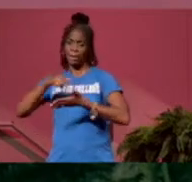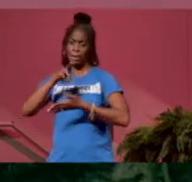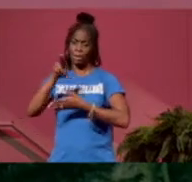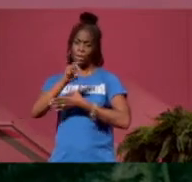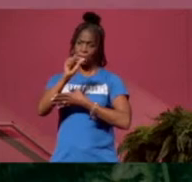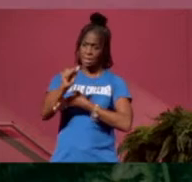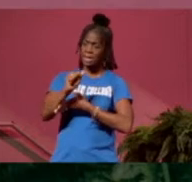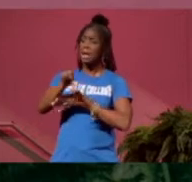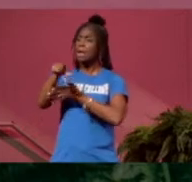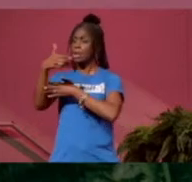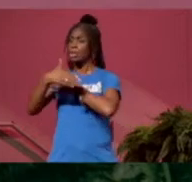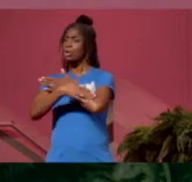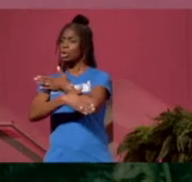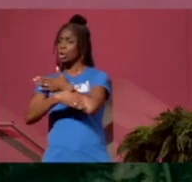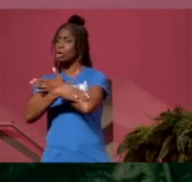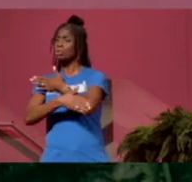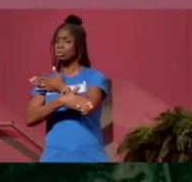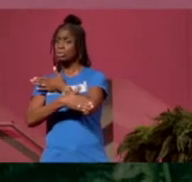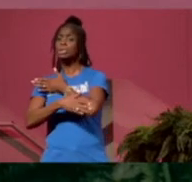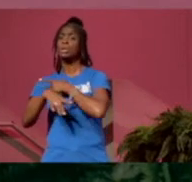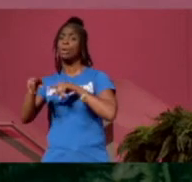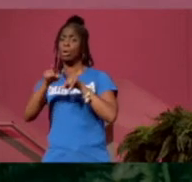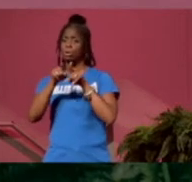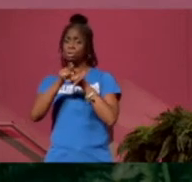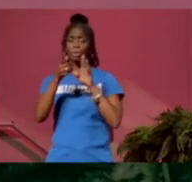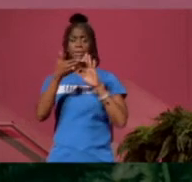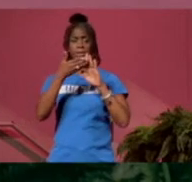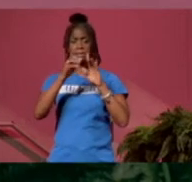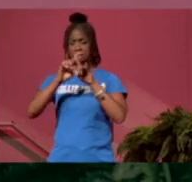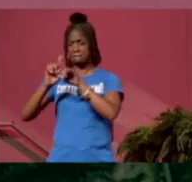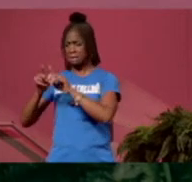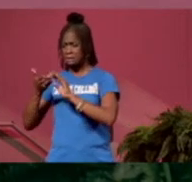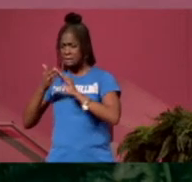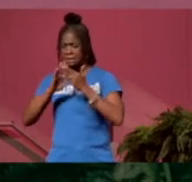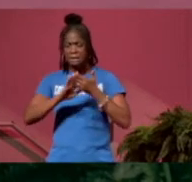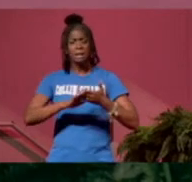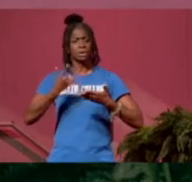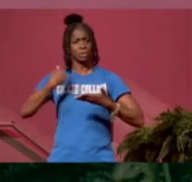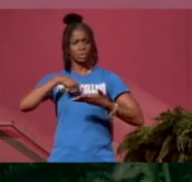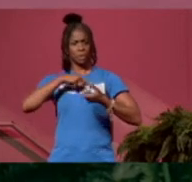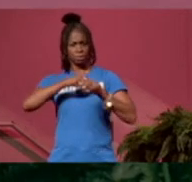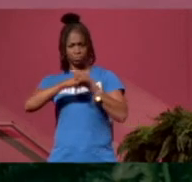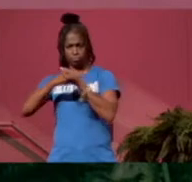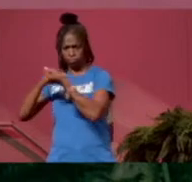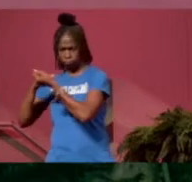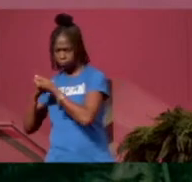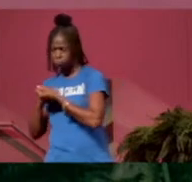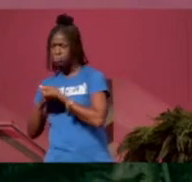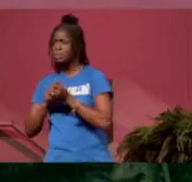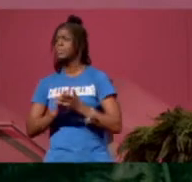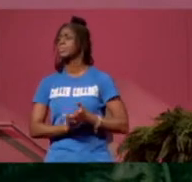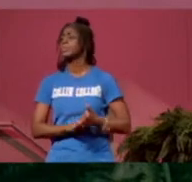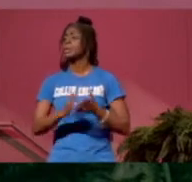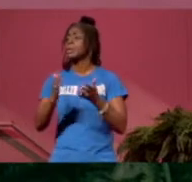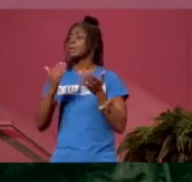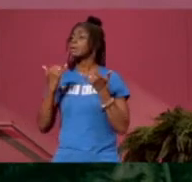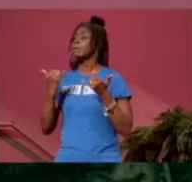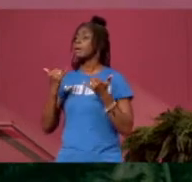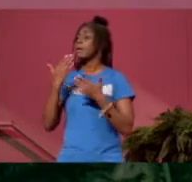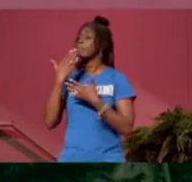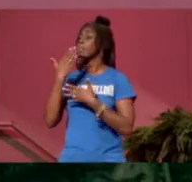across the country and across the globe. And so we thank God that even today you